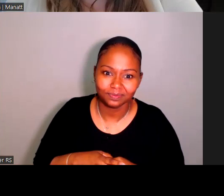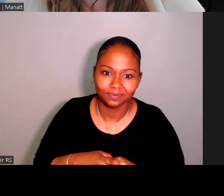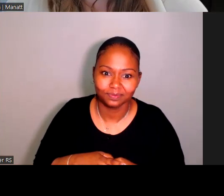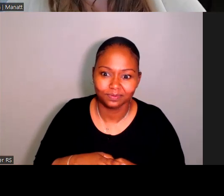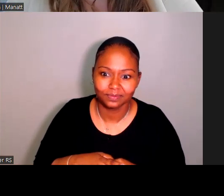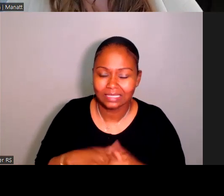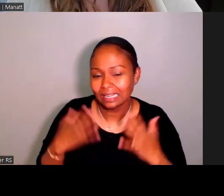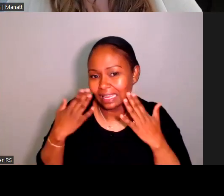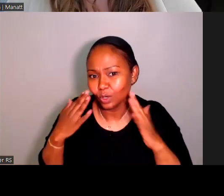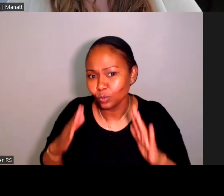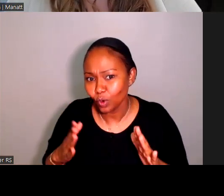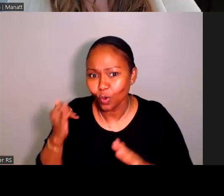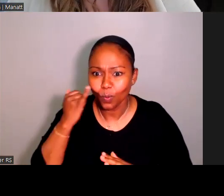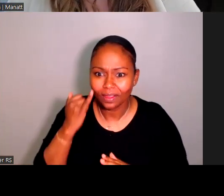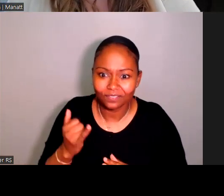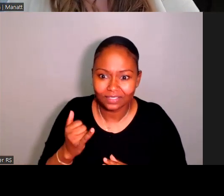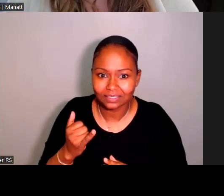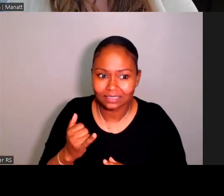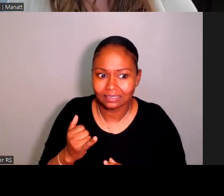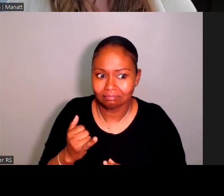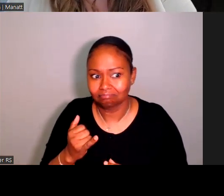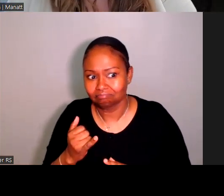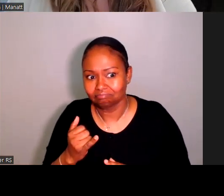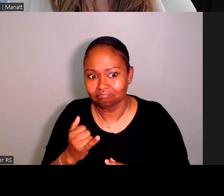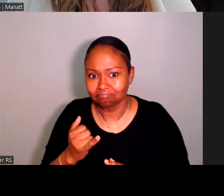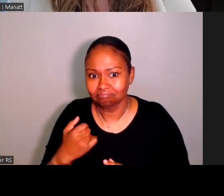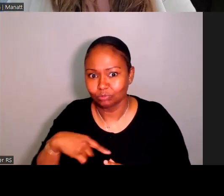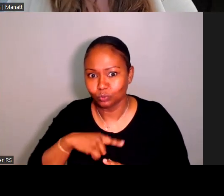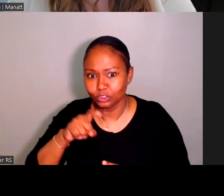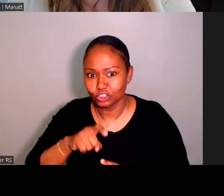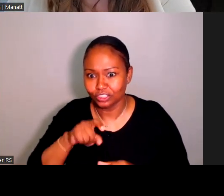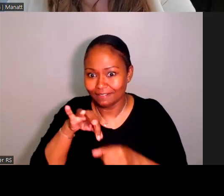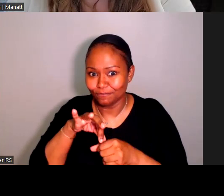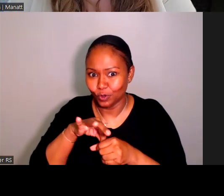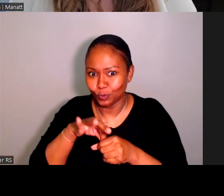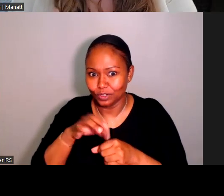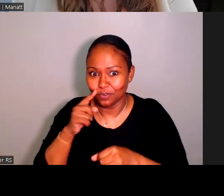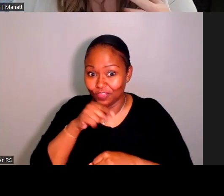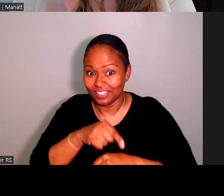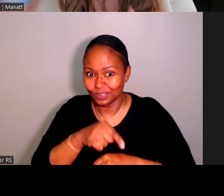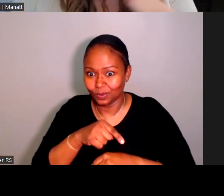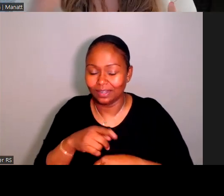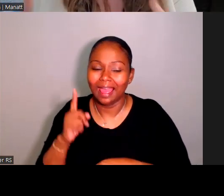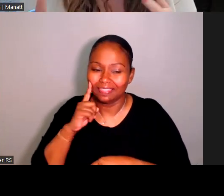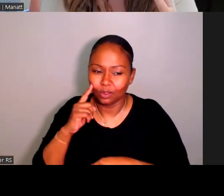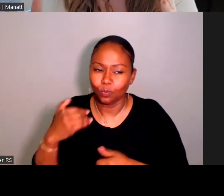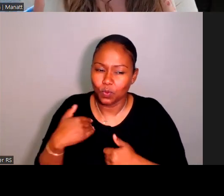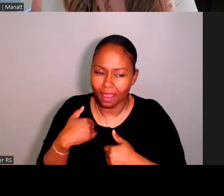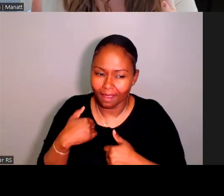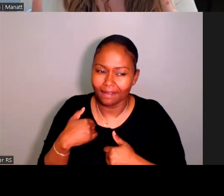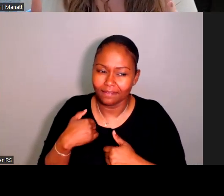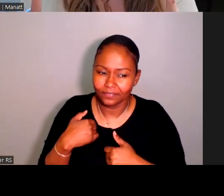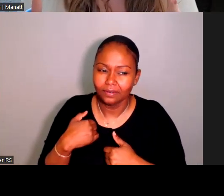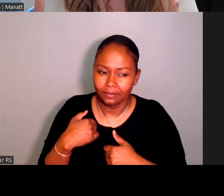I don't know that it makes sense for us to vote on this one because I think we have enough things to iterate on that I'm sure folks are not quite